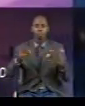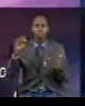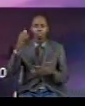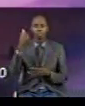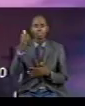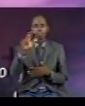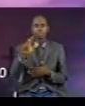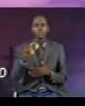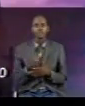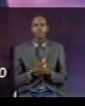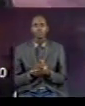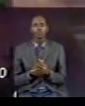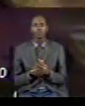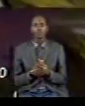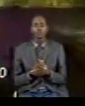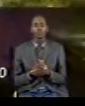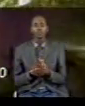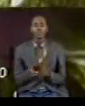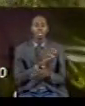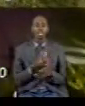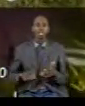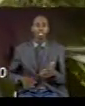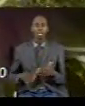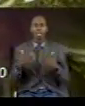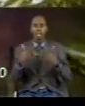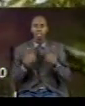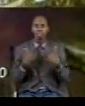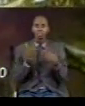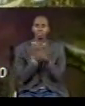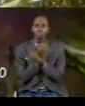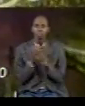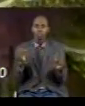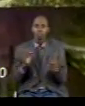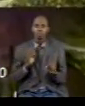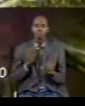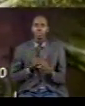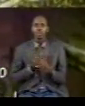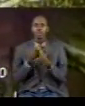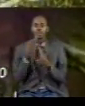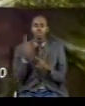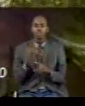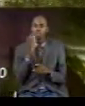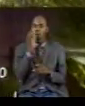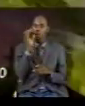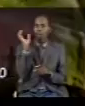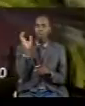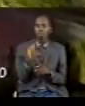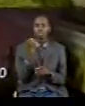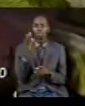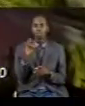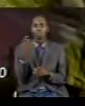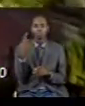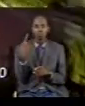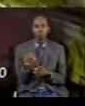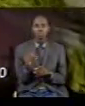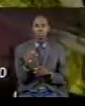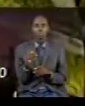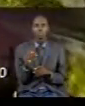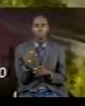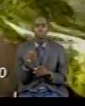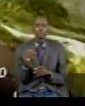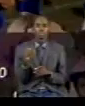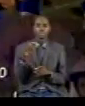13. Christ has redeemed us from the curse of the law. Every curse in your life,